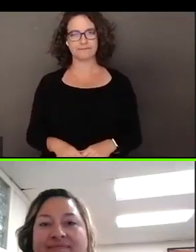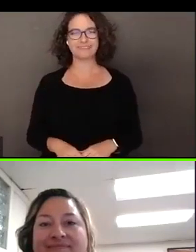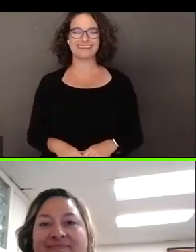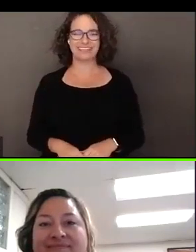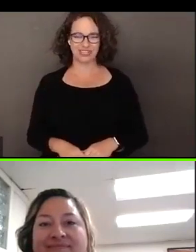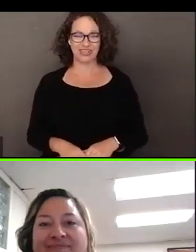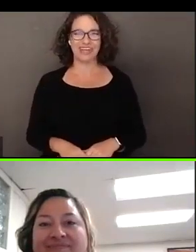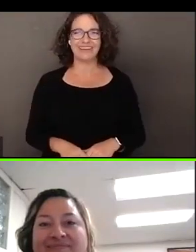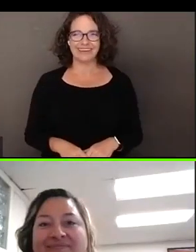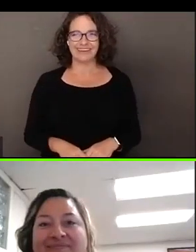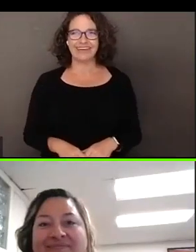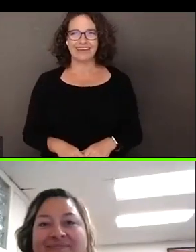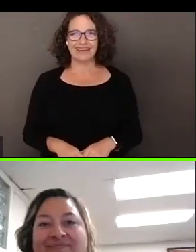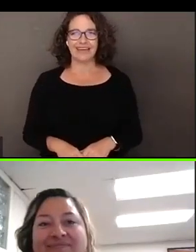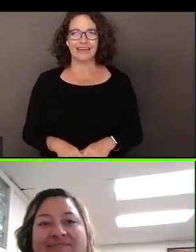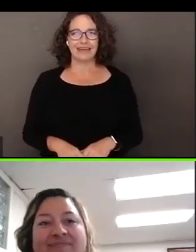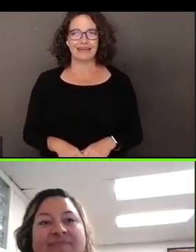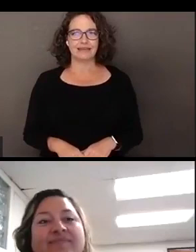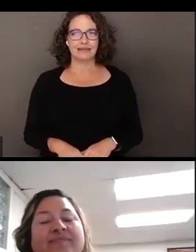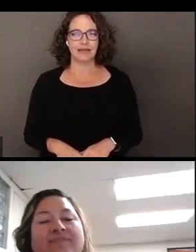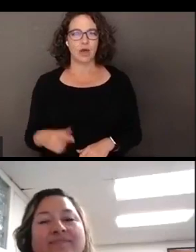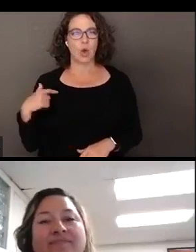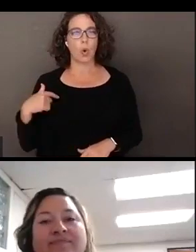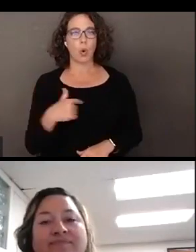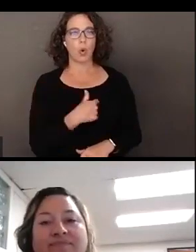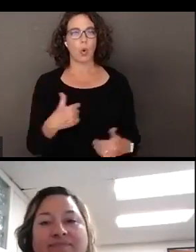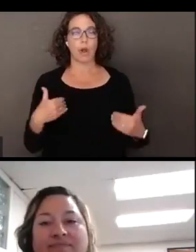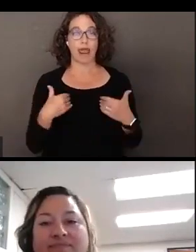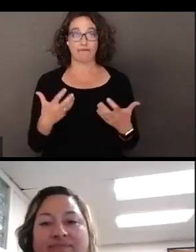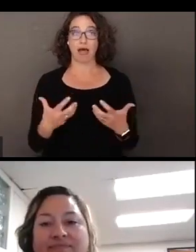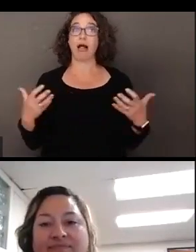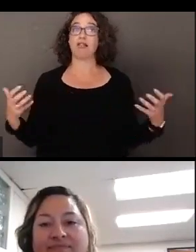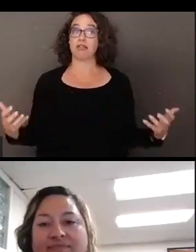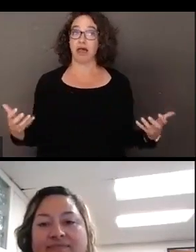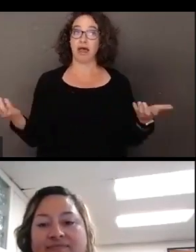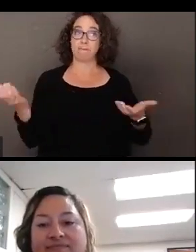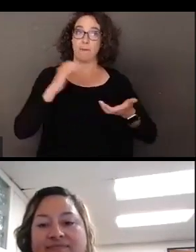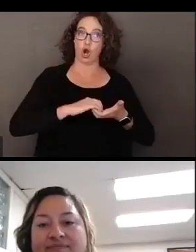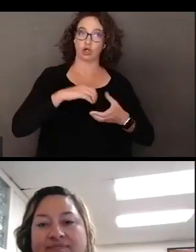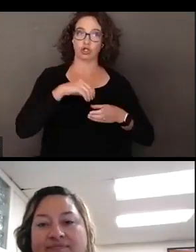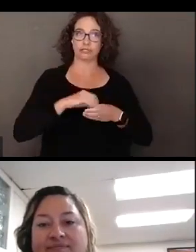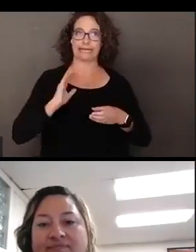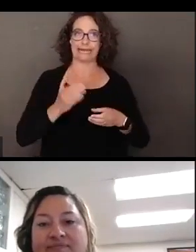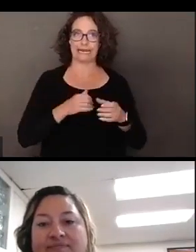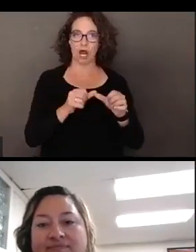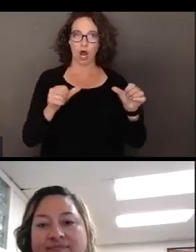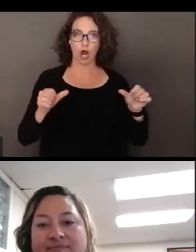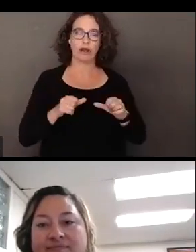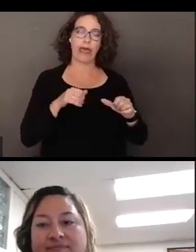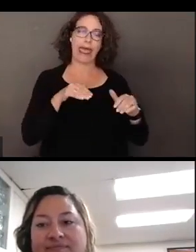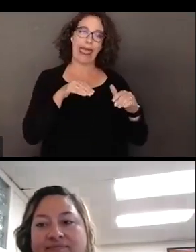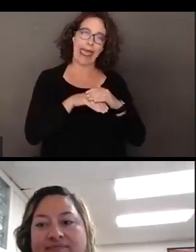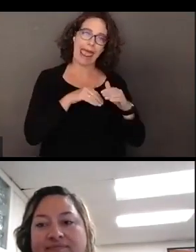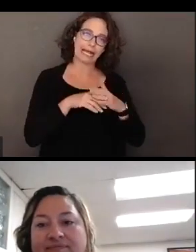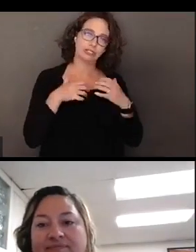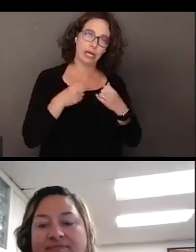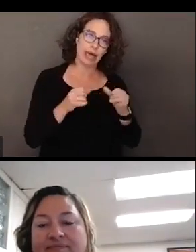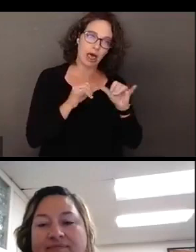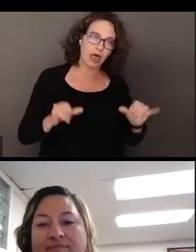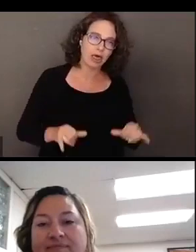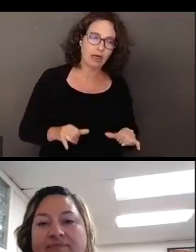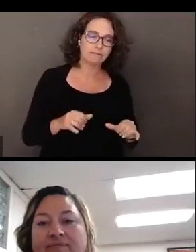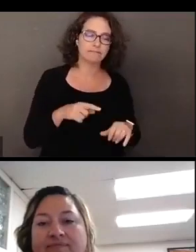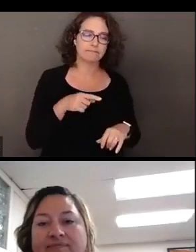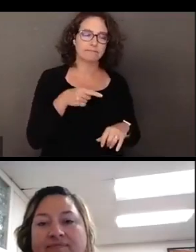Sure. So we have a lot of partners in our area, including Access Health Systems. They manage